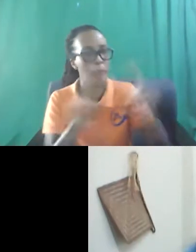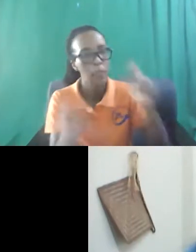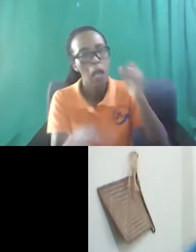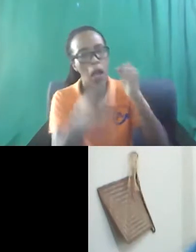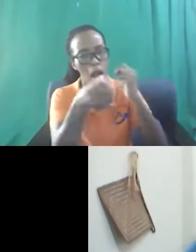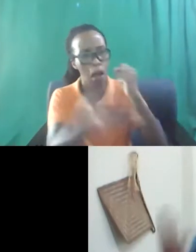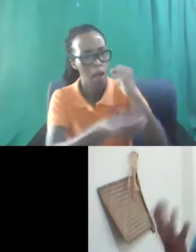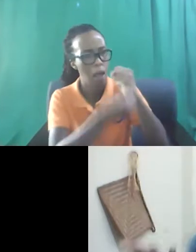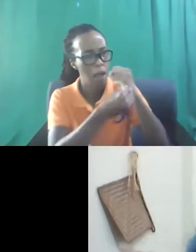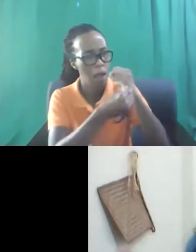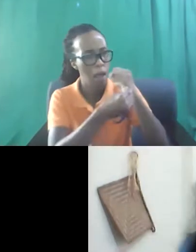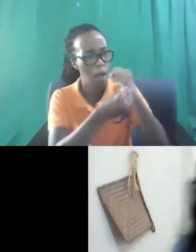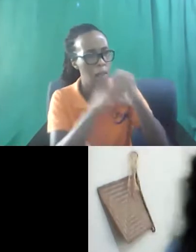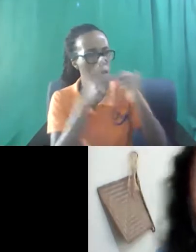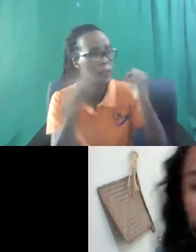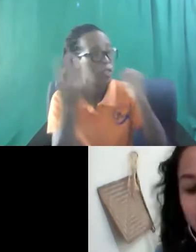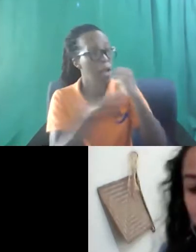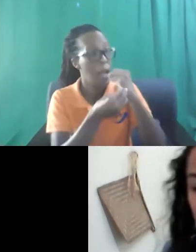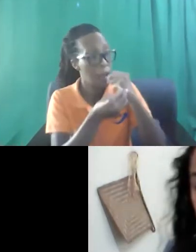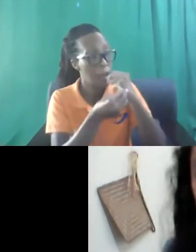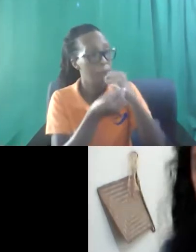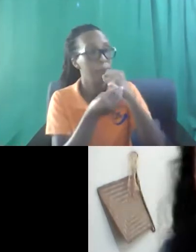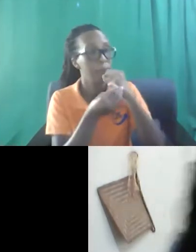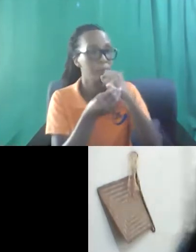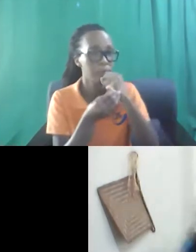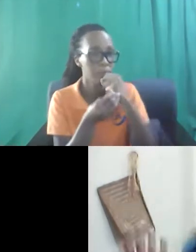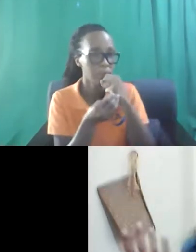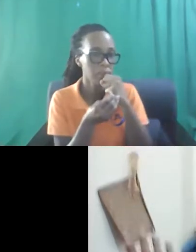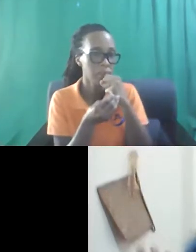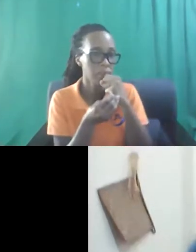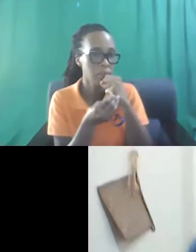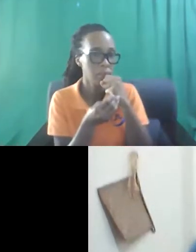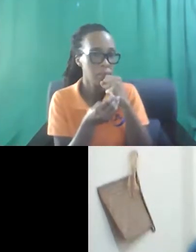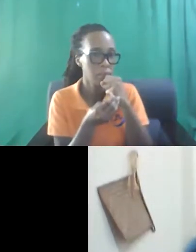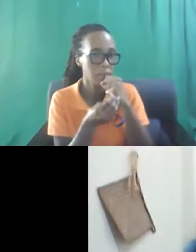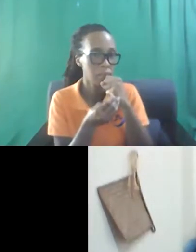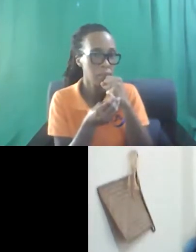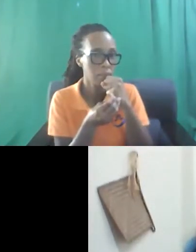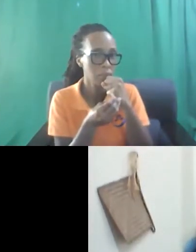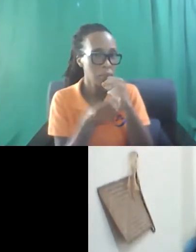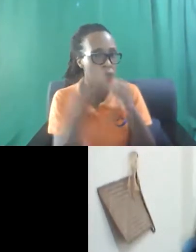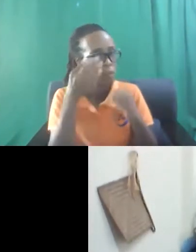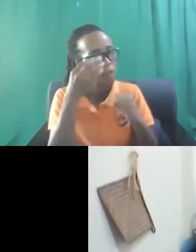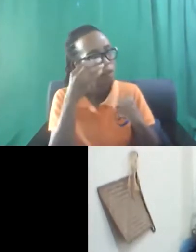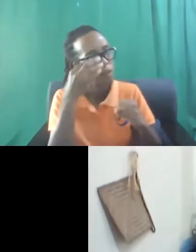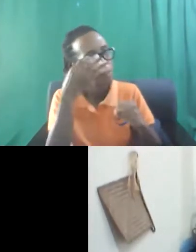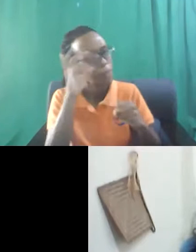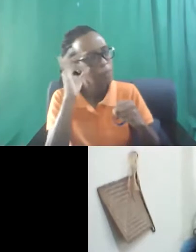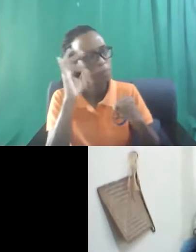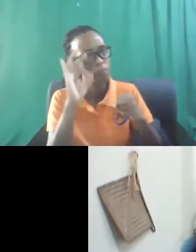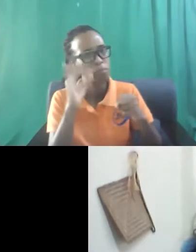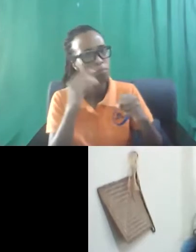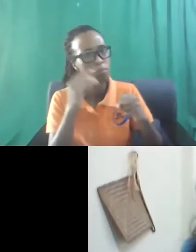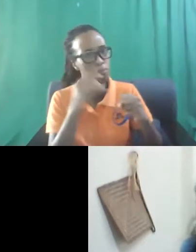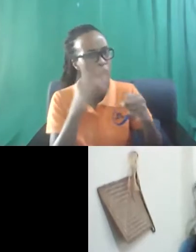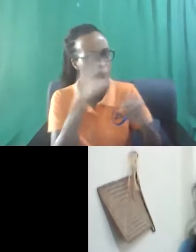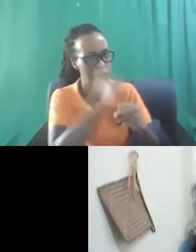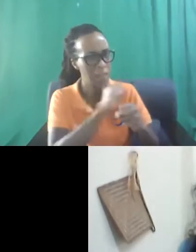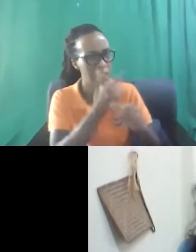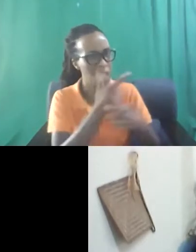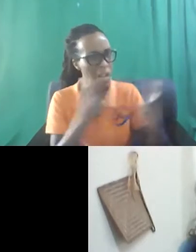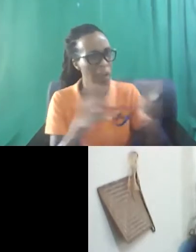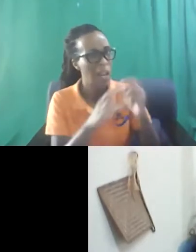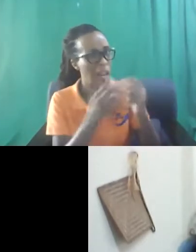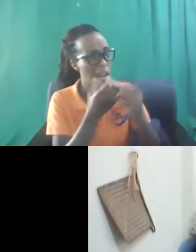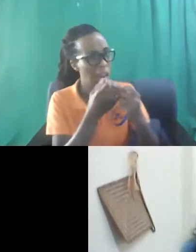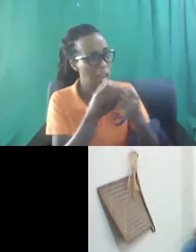can add on some things. So he wouldn't have mentioned that sign language linguistics really has its